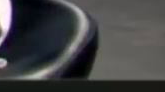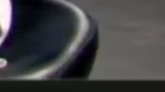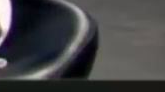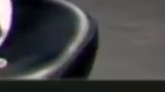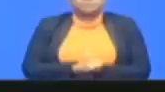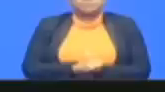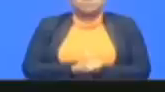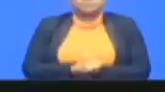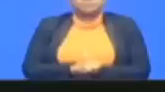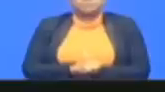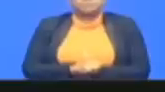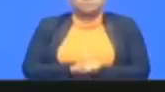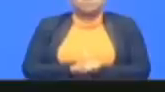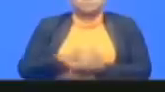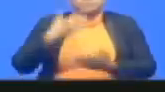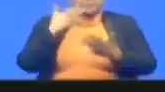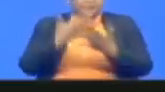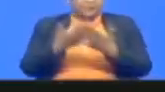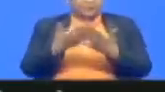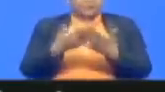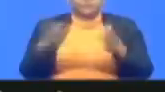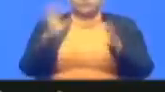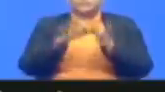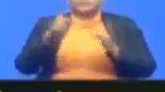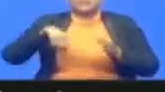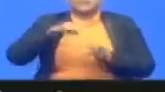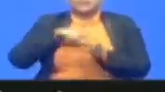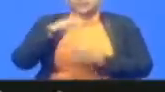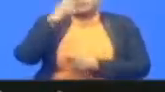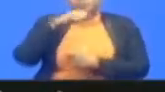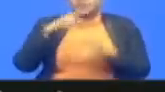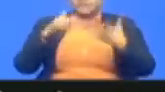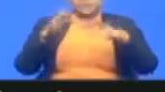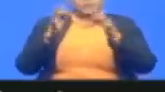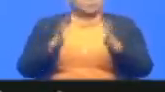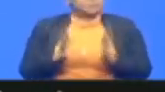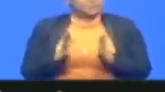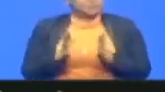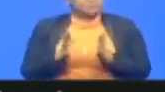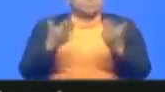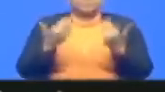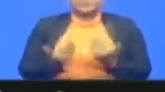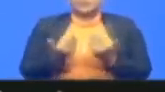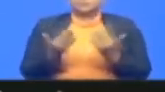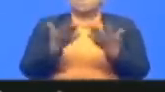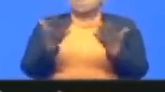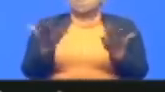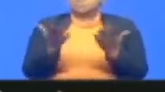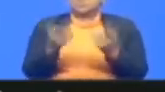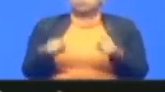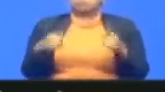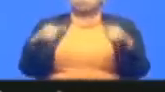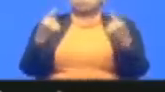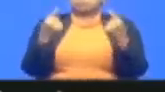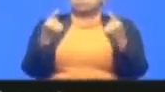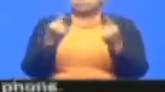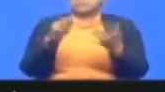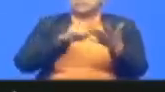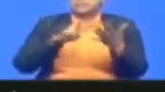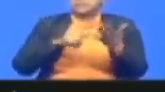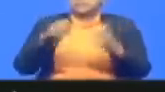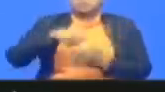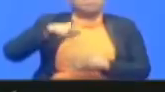Flora Atieno is presenting in sign language. Now, senators are threatening to disrupt the reading of the budget if there is